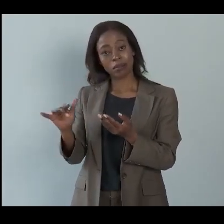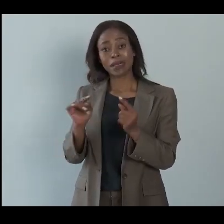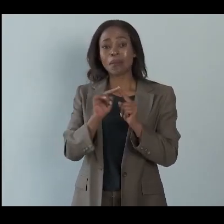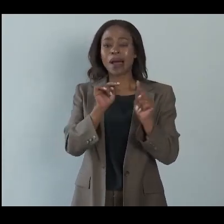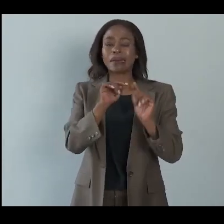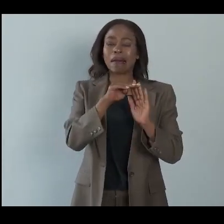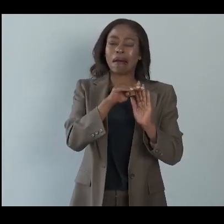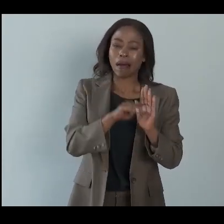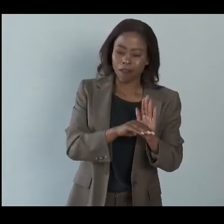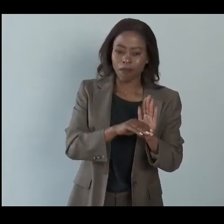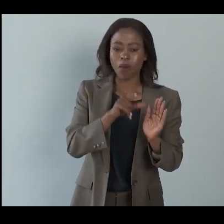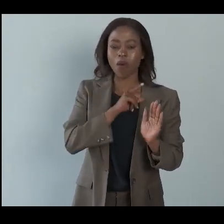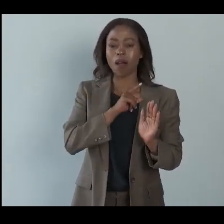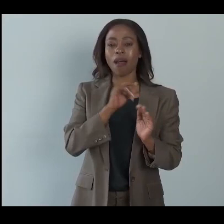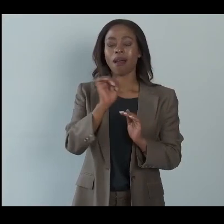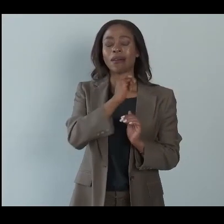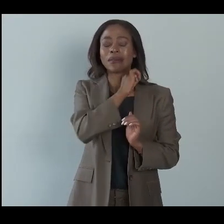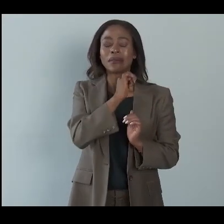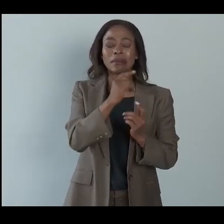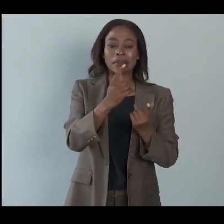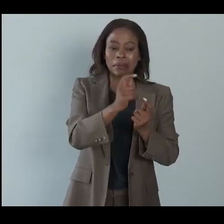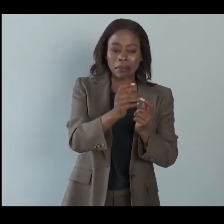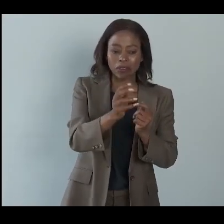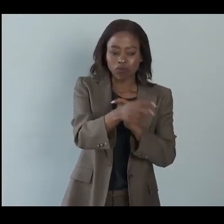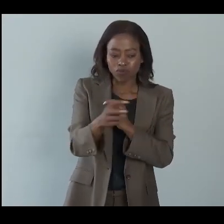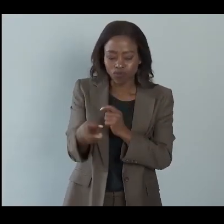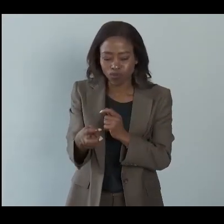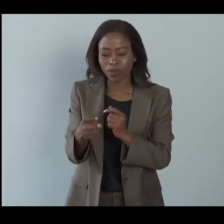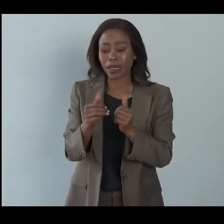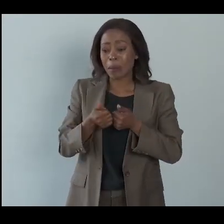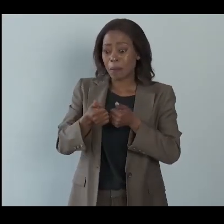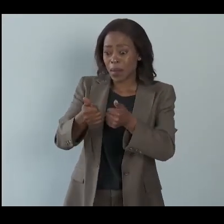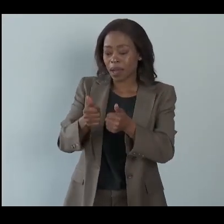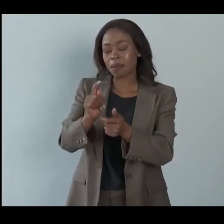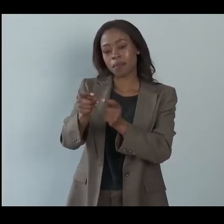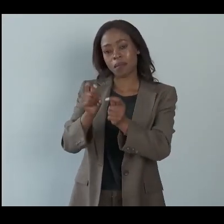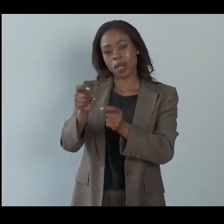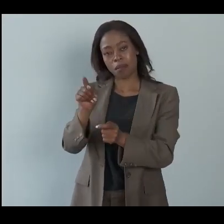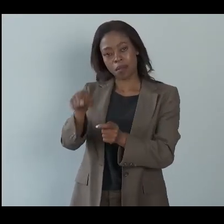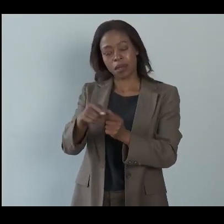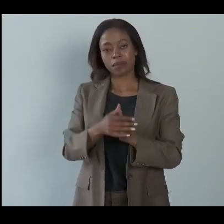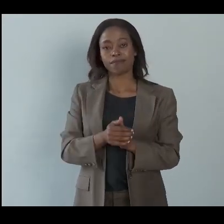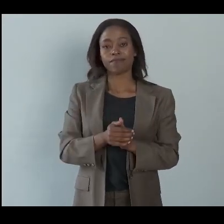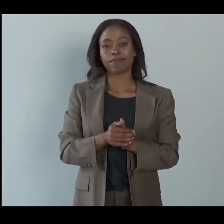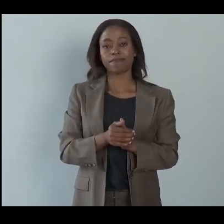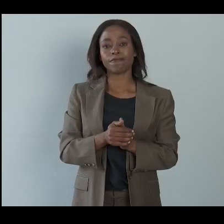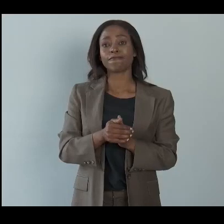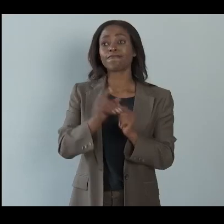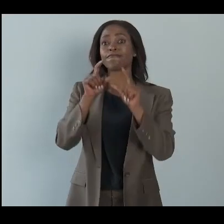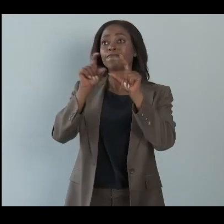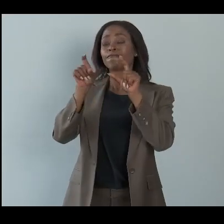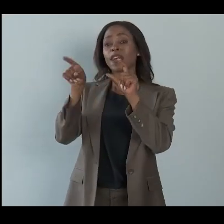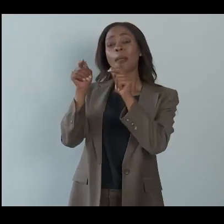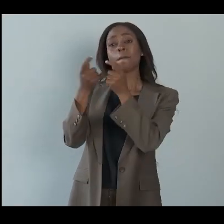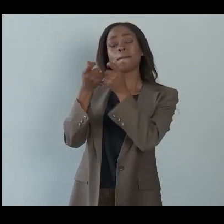cash balances and the repayment of the overnight and overdraft facilities. Headline earnings and headline earnings per share increased